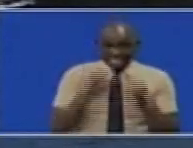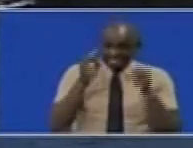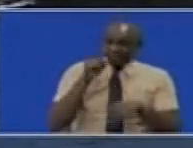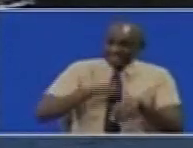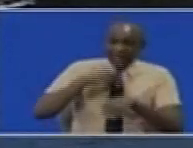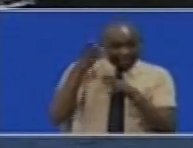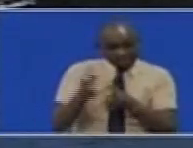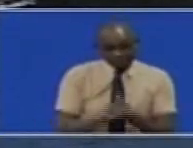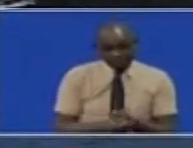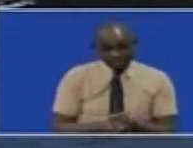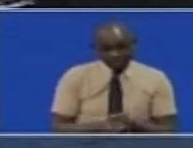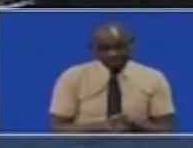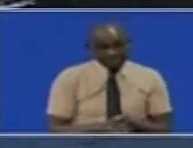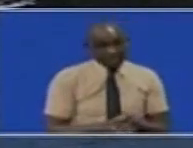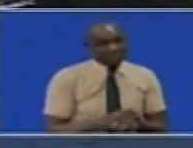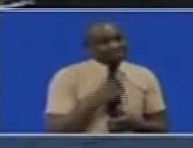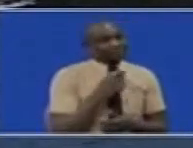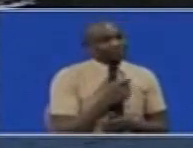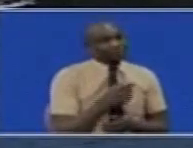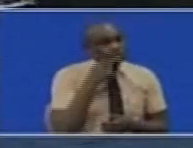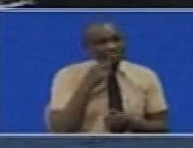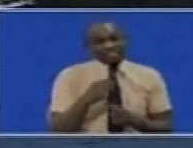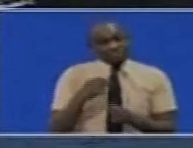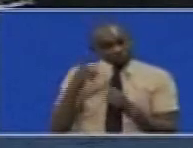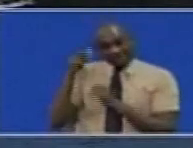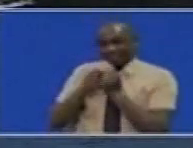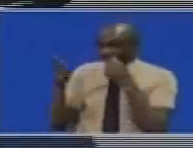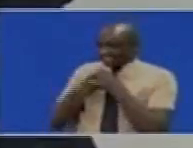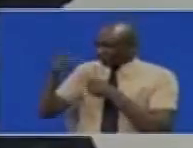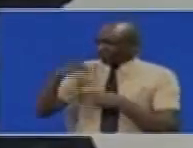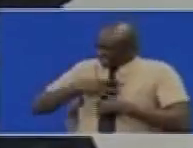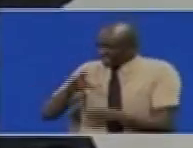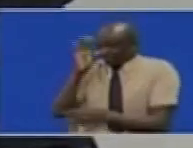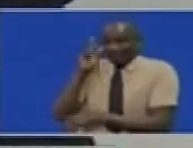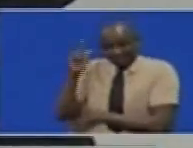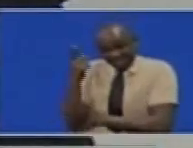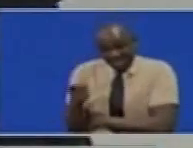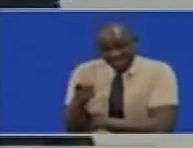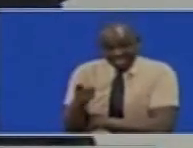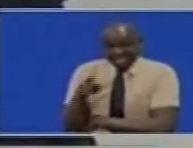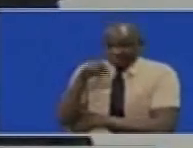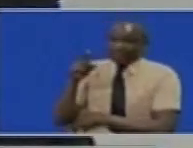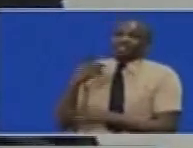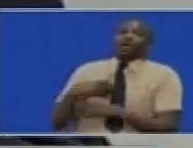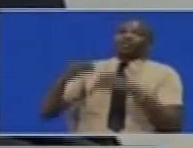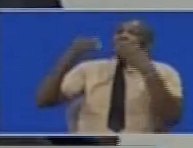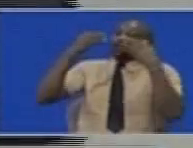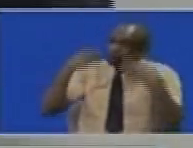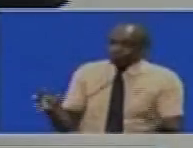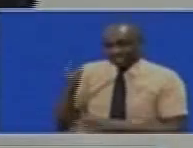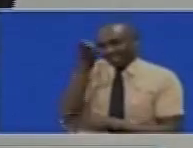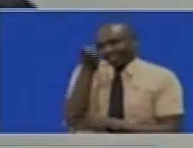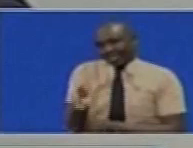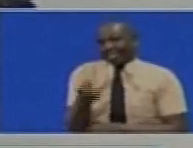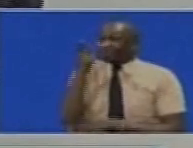in time, towards 2017, they put their personal interests first, they will themselves be lost in the process